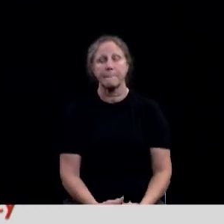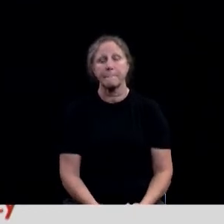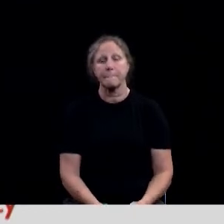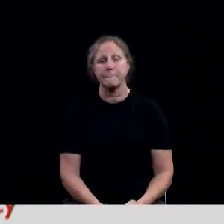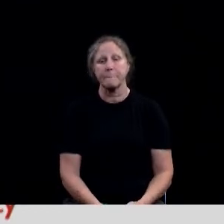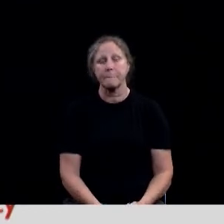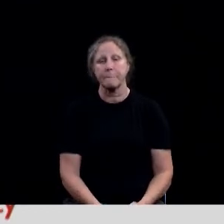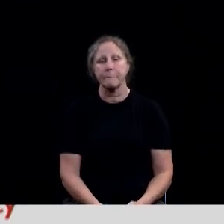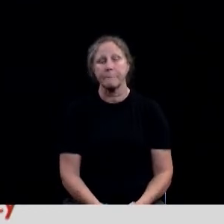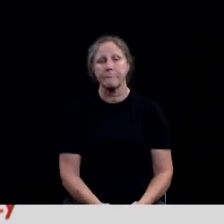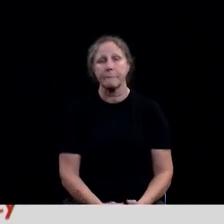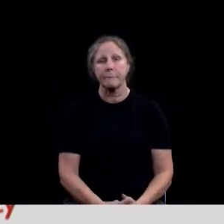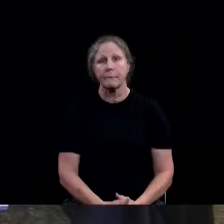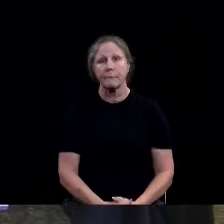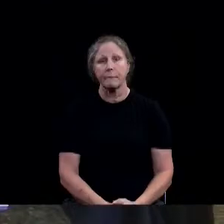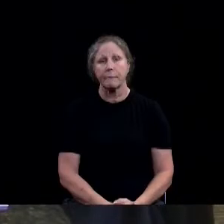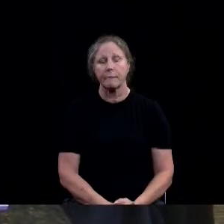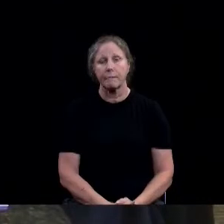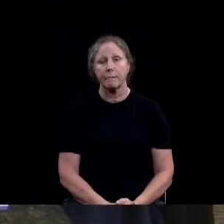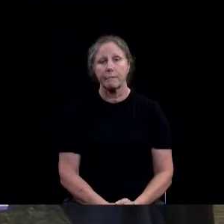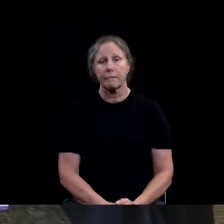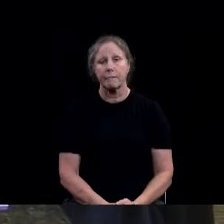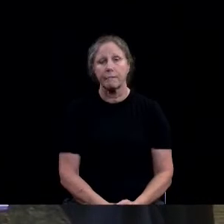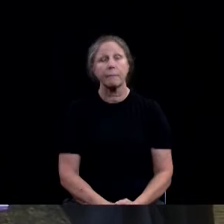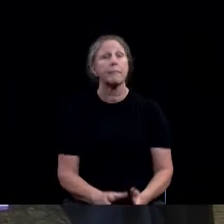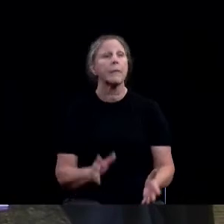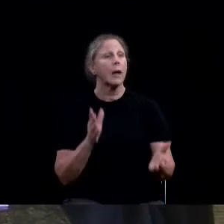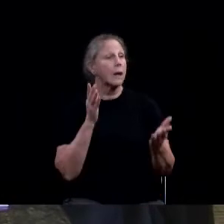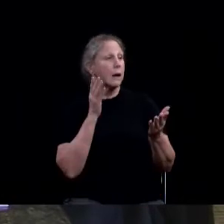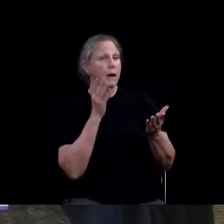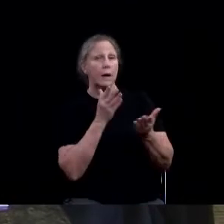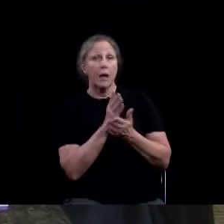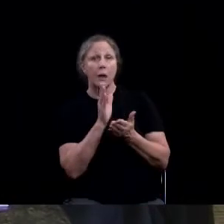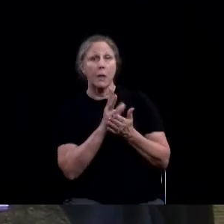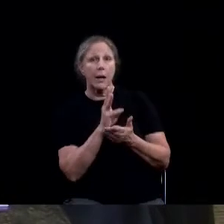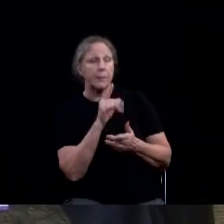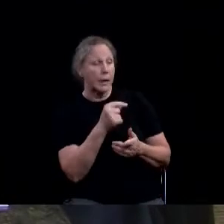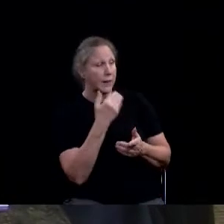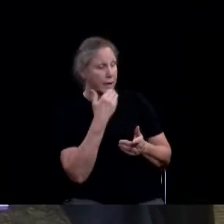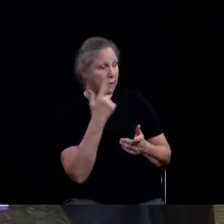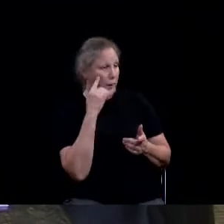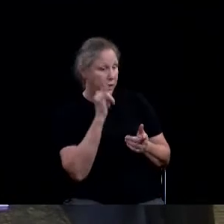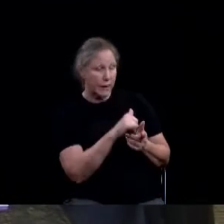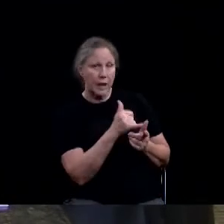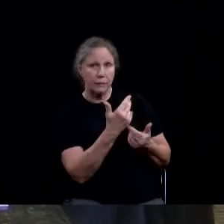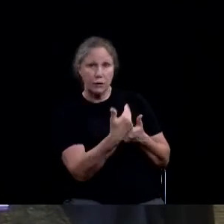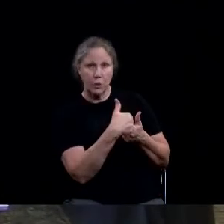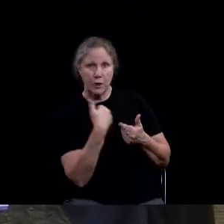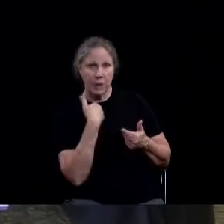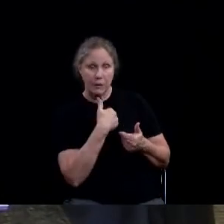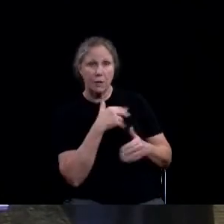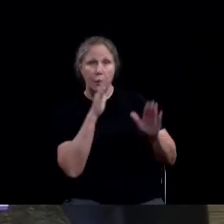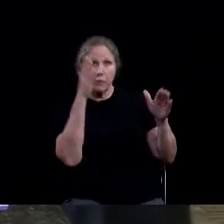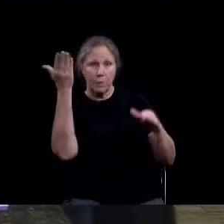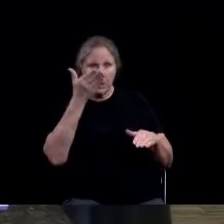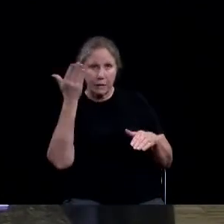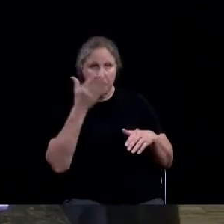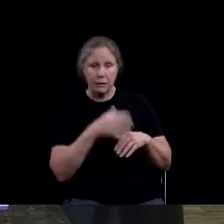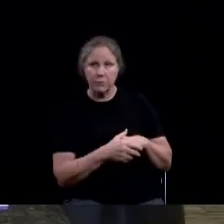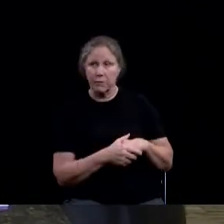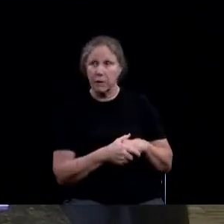All right, thanks, Megan, for joining us this afternoon and for the great presentation. Thank you all. Have a great afternoon.